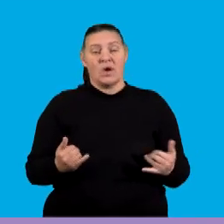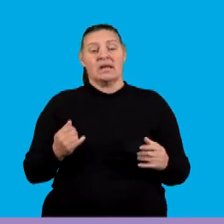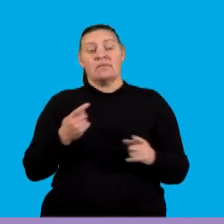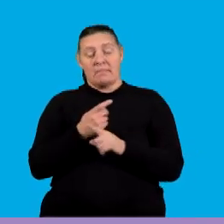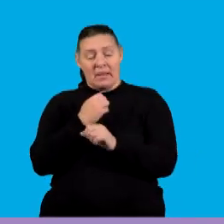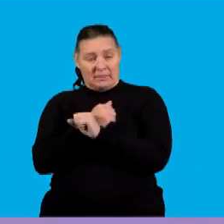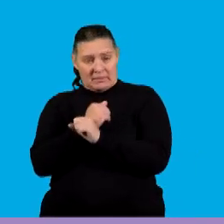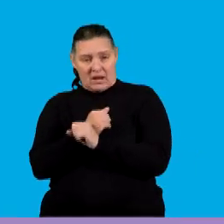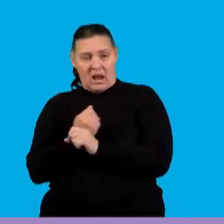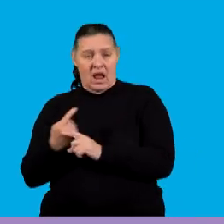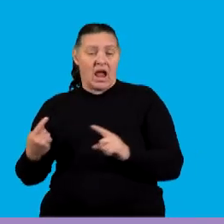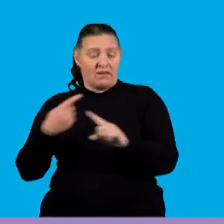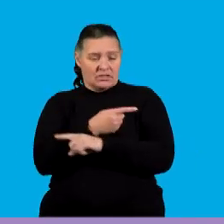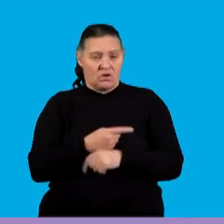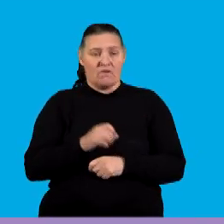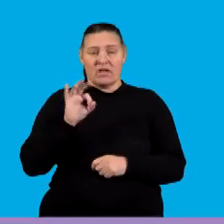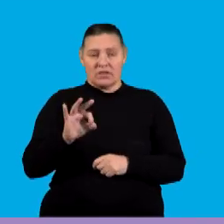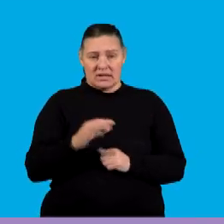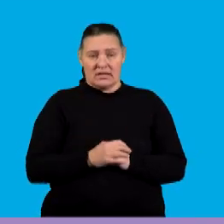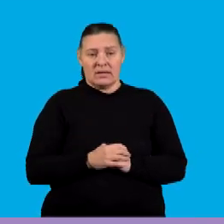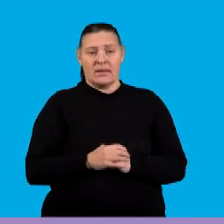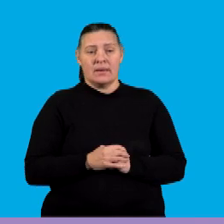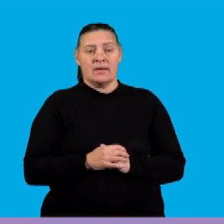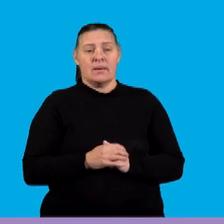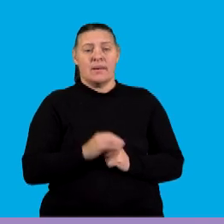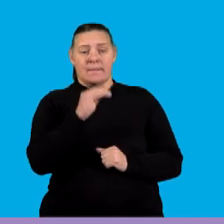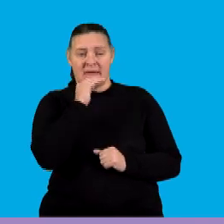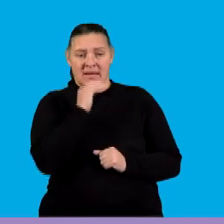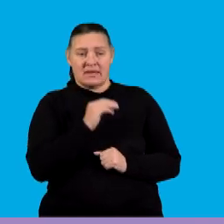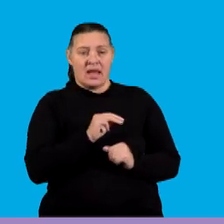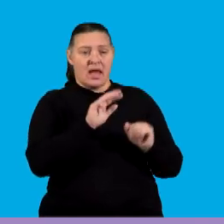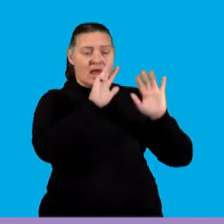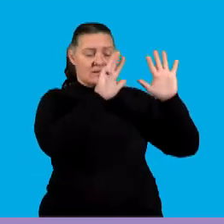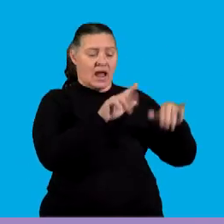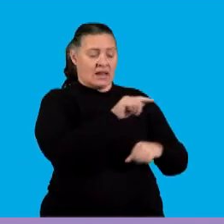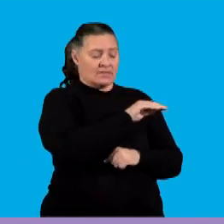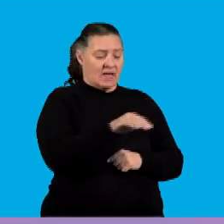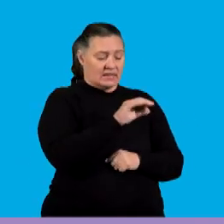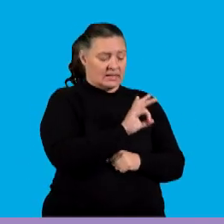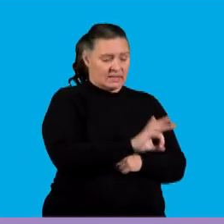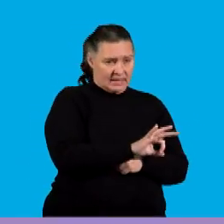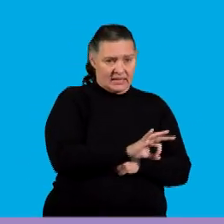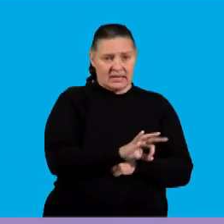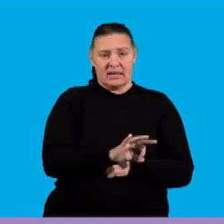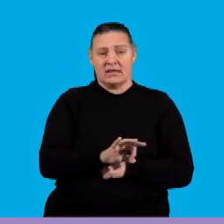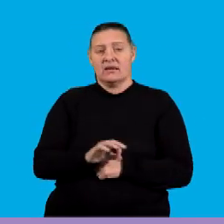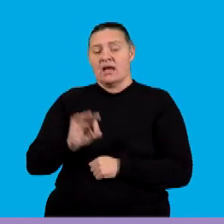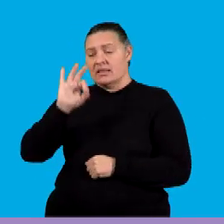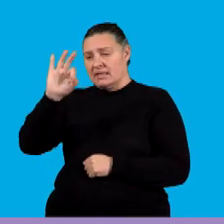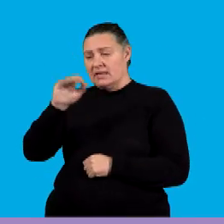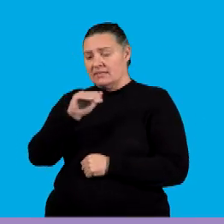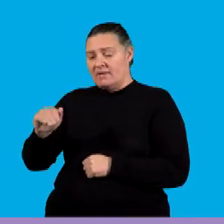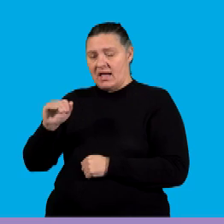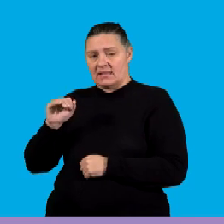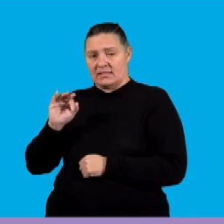are going to apply the multiplicative inverse of 3, which is 1/3, and that is the same as dividing by